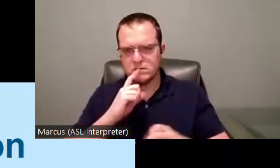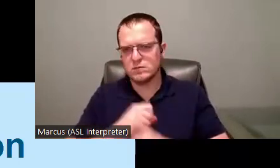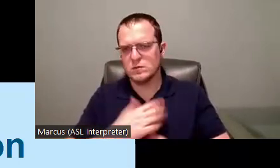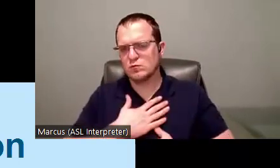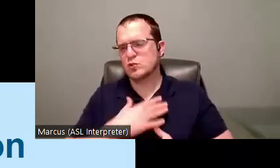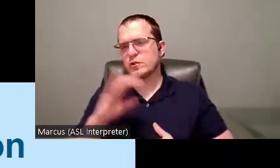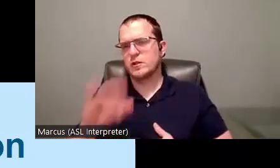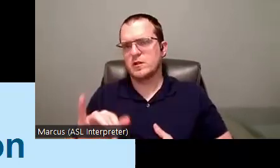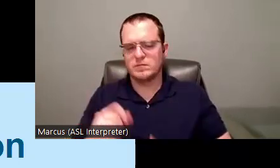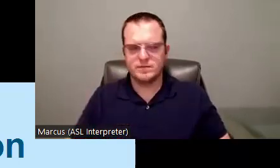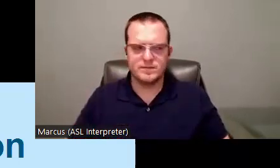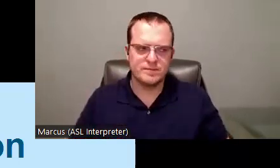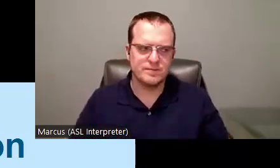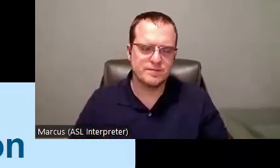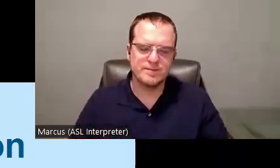appreciative.